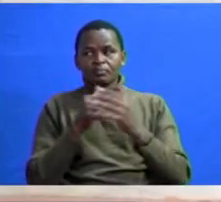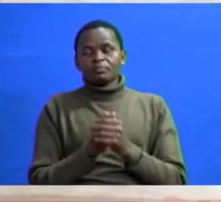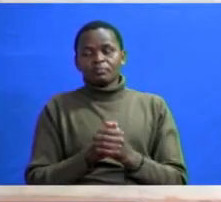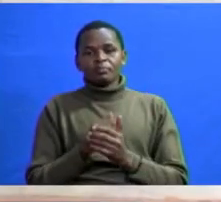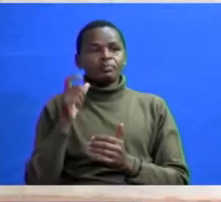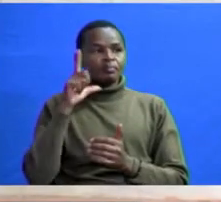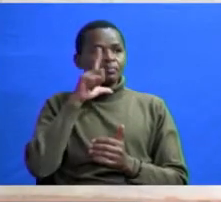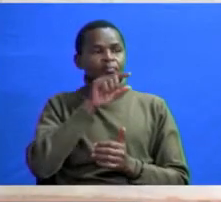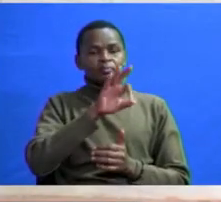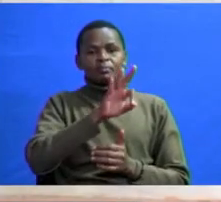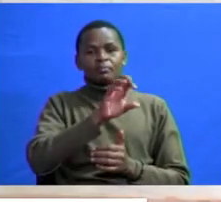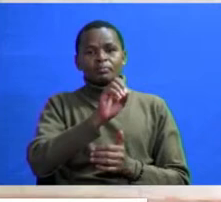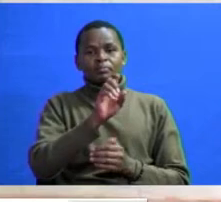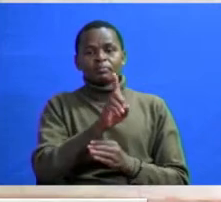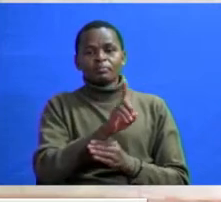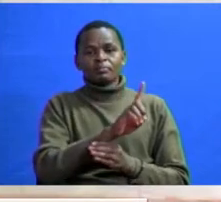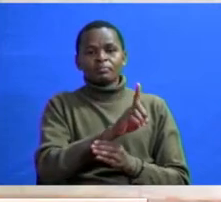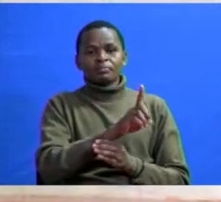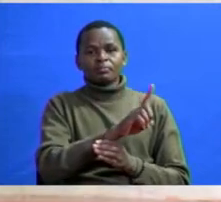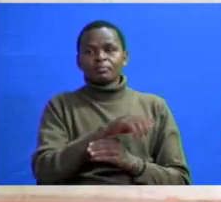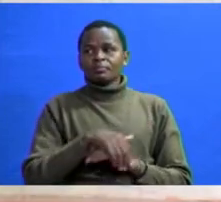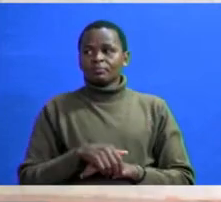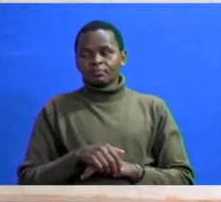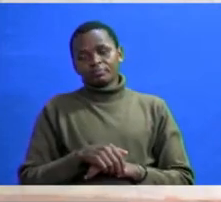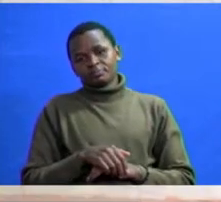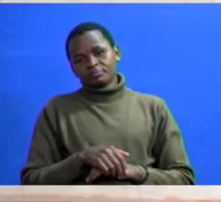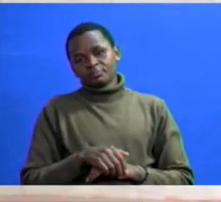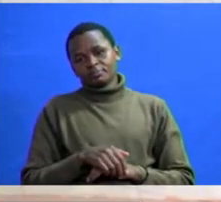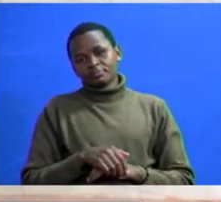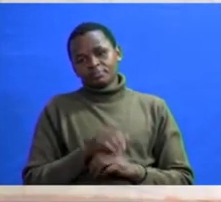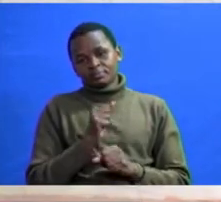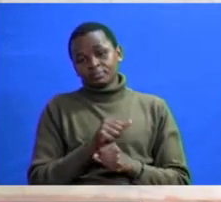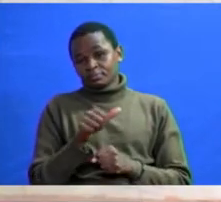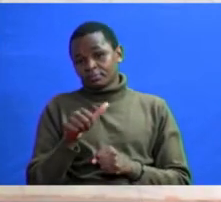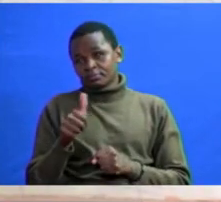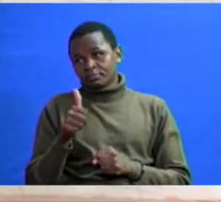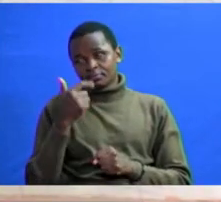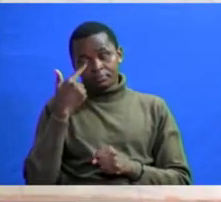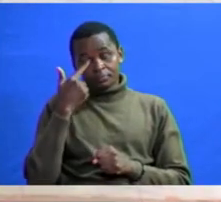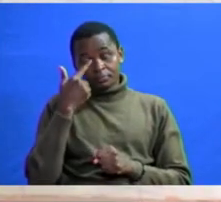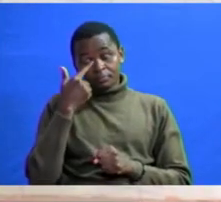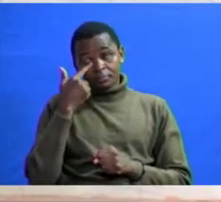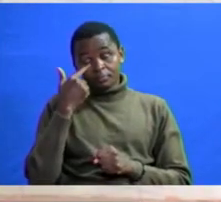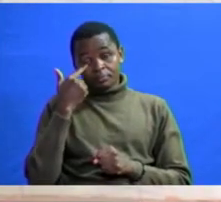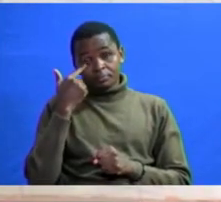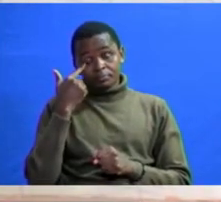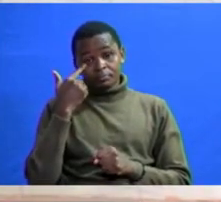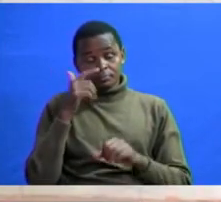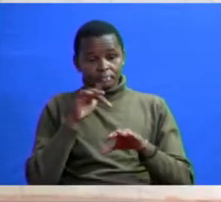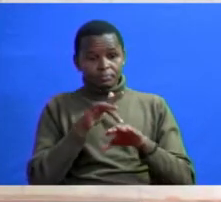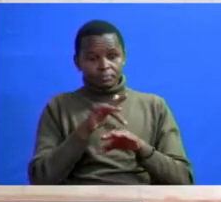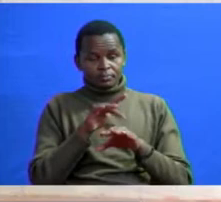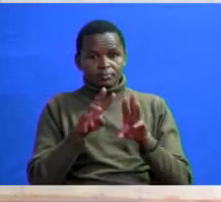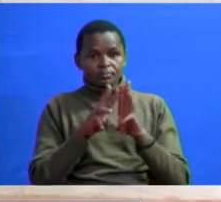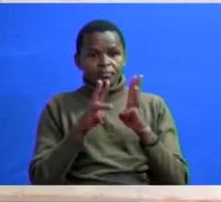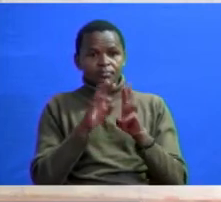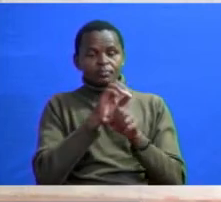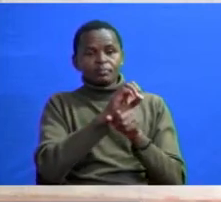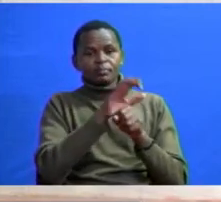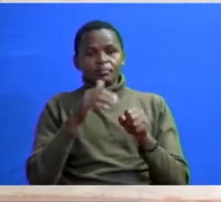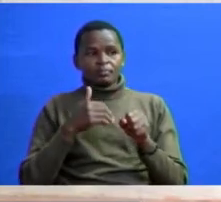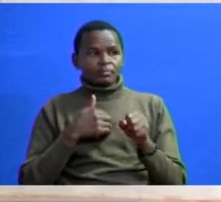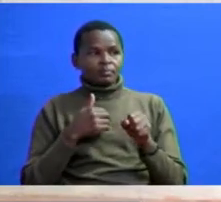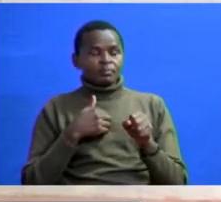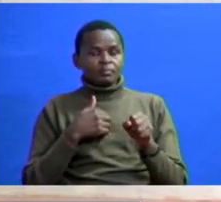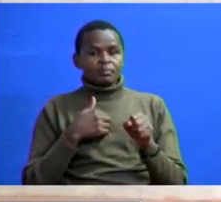up, 30 seconds, I'll make a reference to another disease that greatly affected the world, COVID-19. We had to